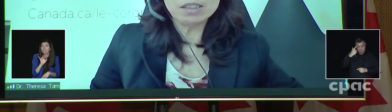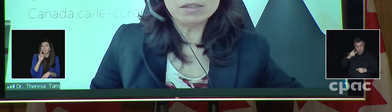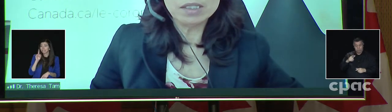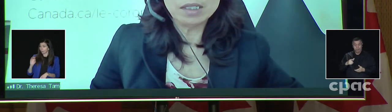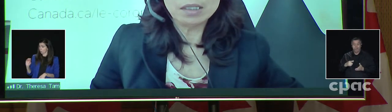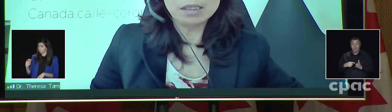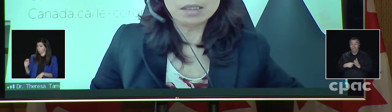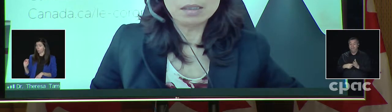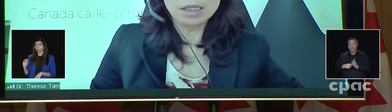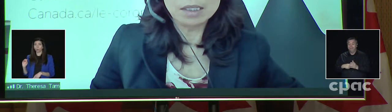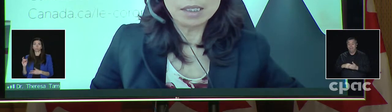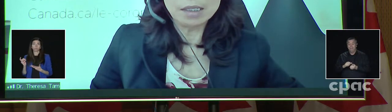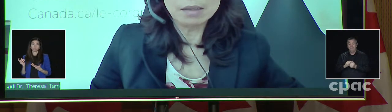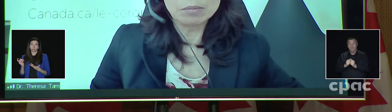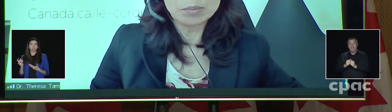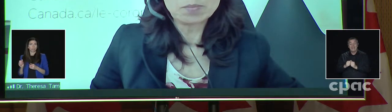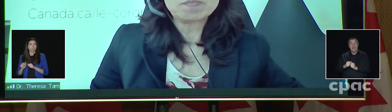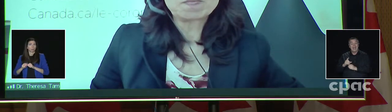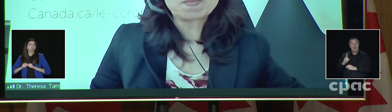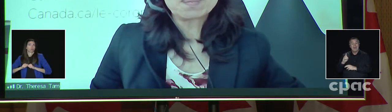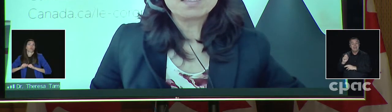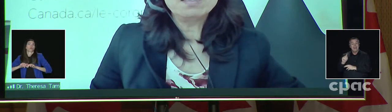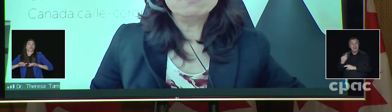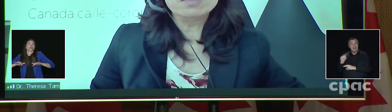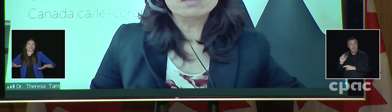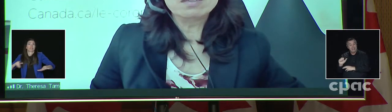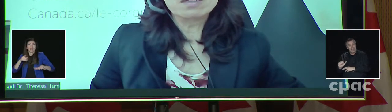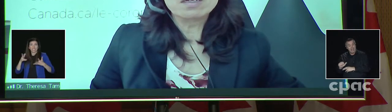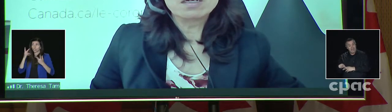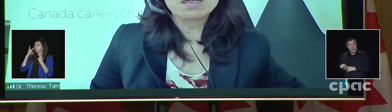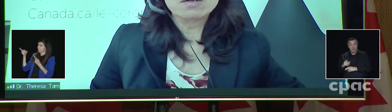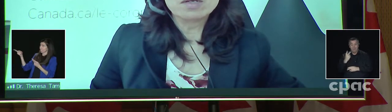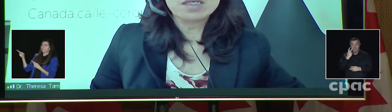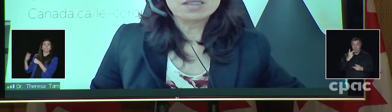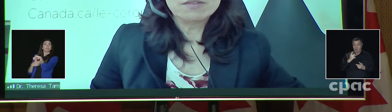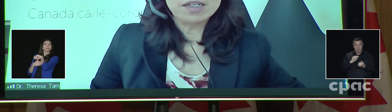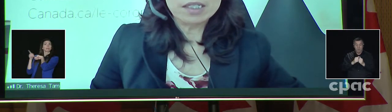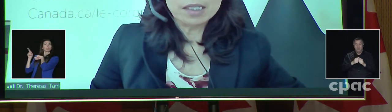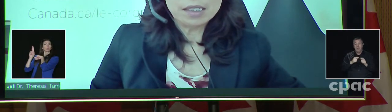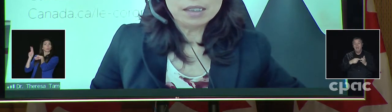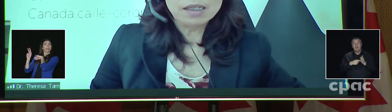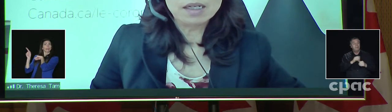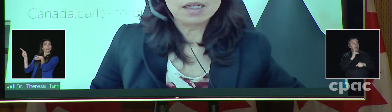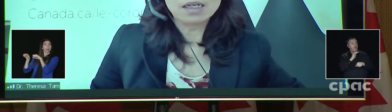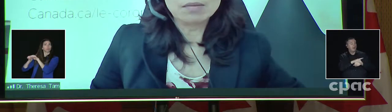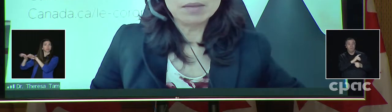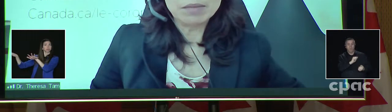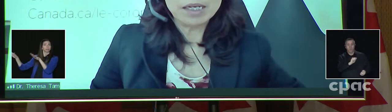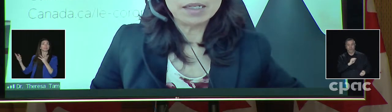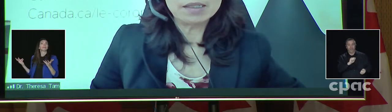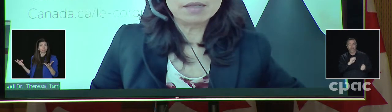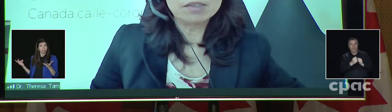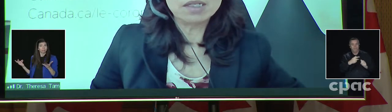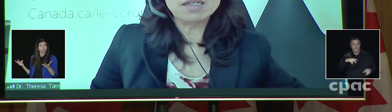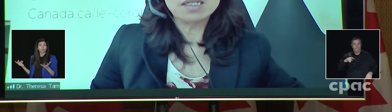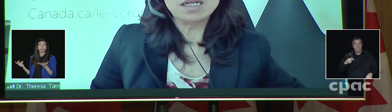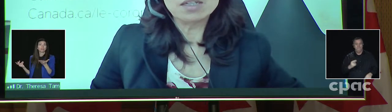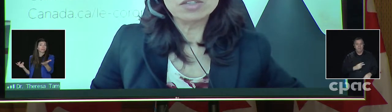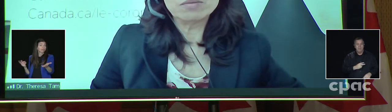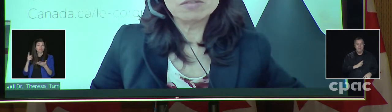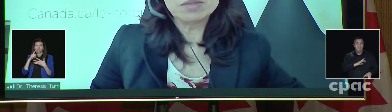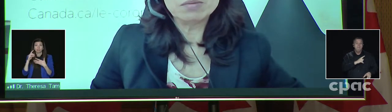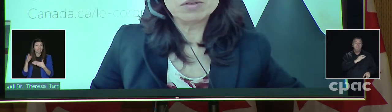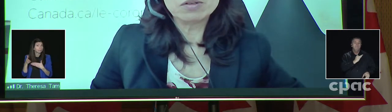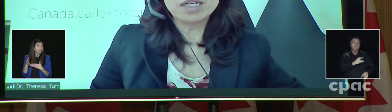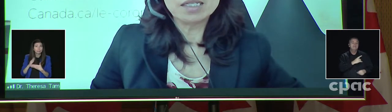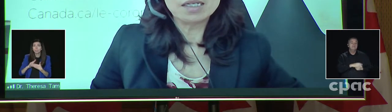rapidly, as you've seen in the United Kingdom, even lower severity impacts can result in a large